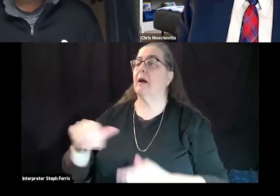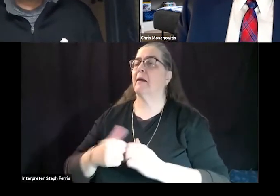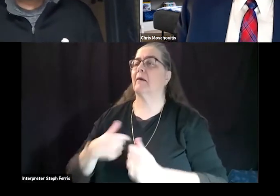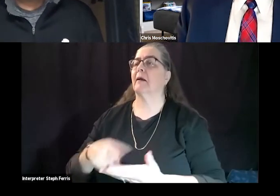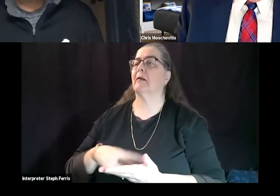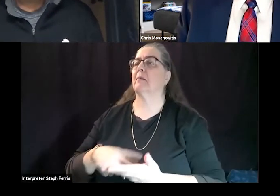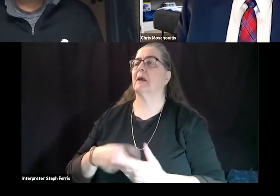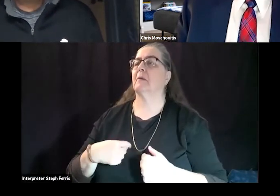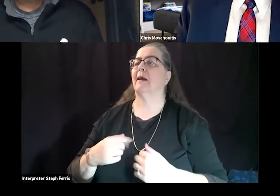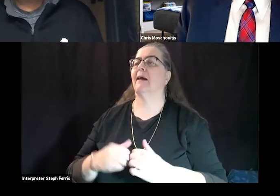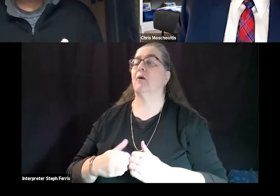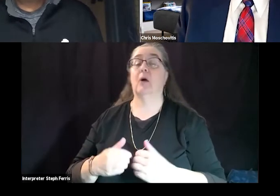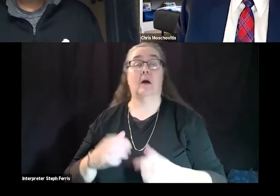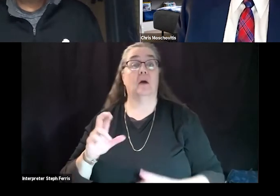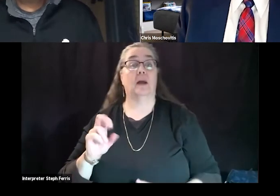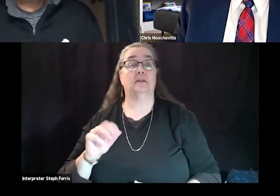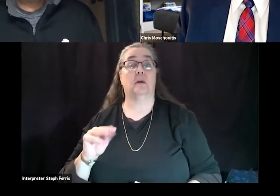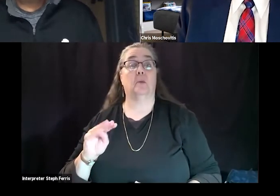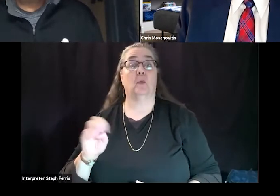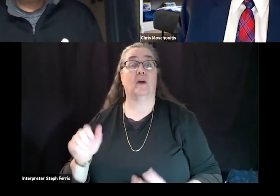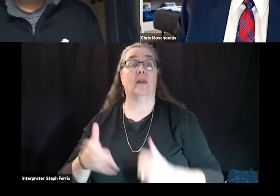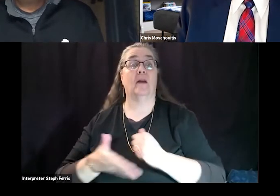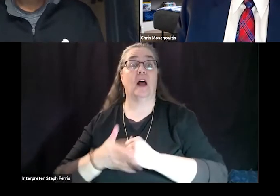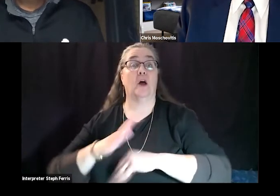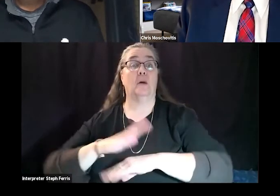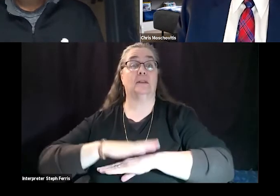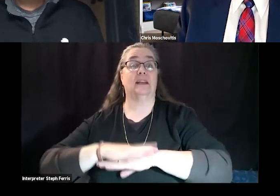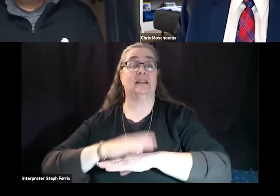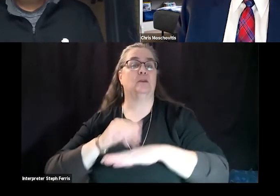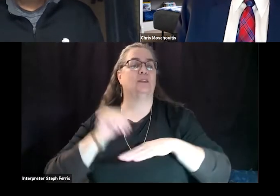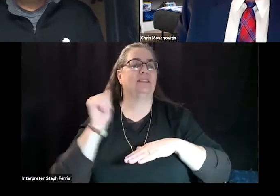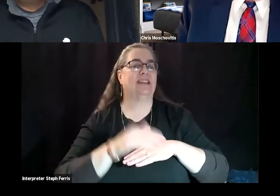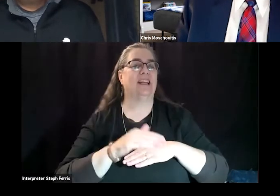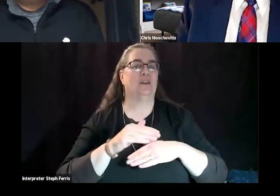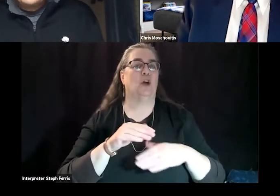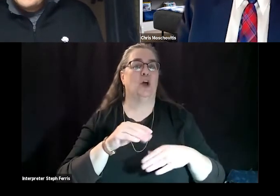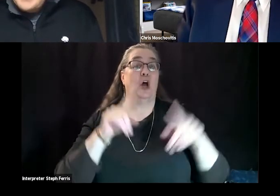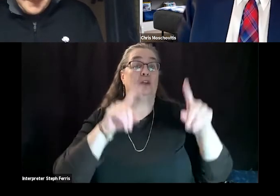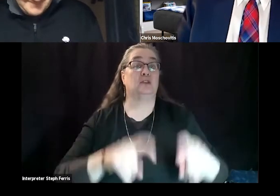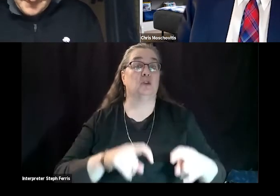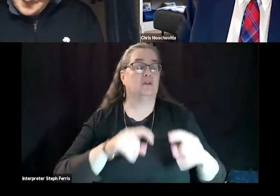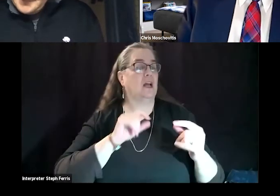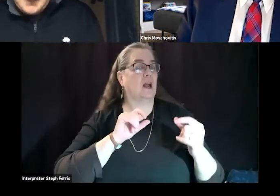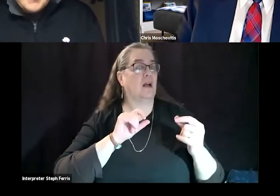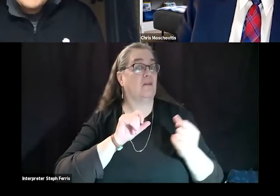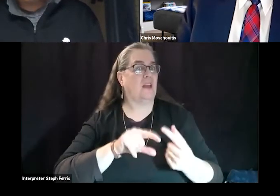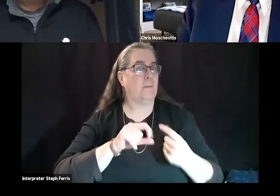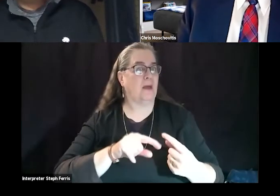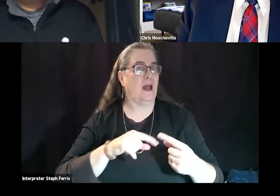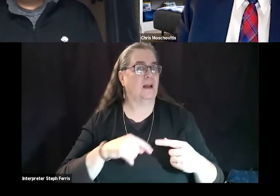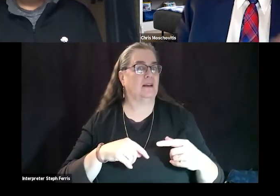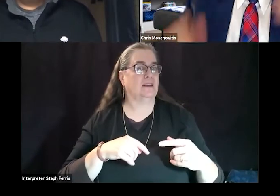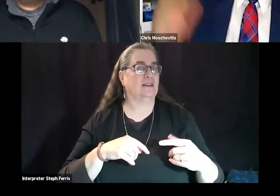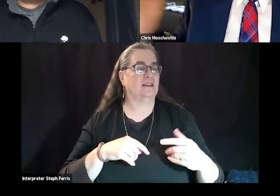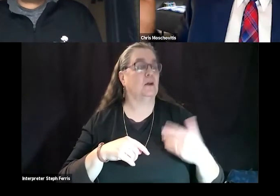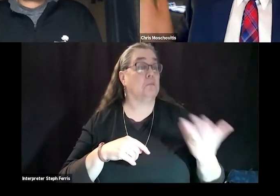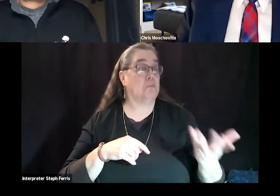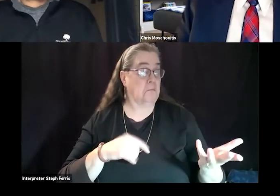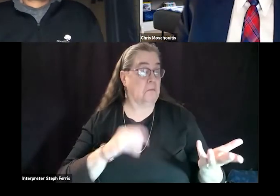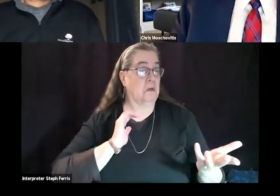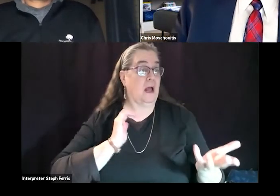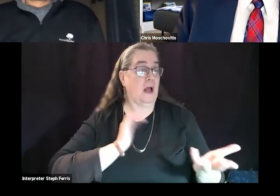they send back a feedback survey. How was the support you received? I